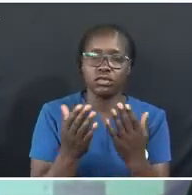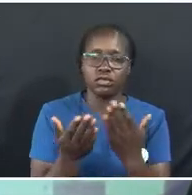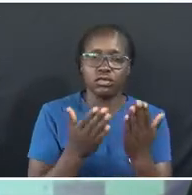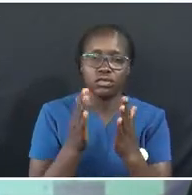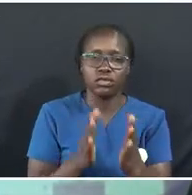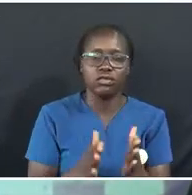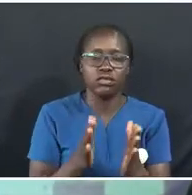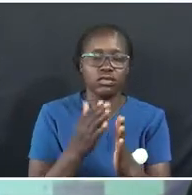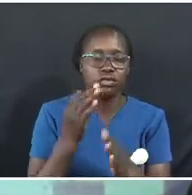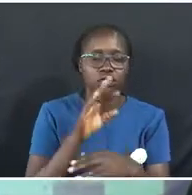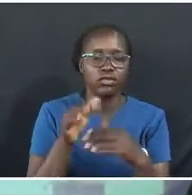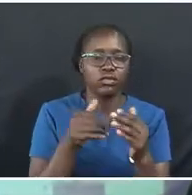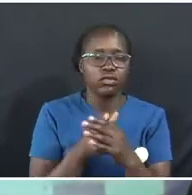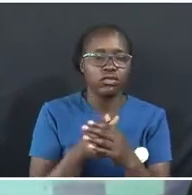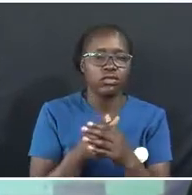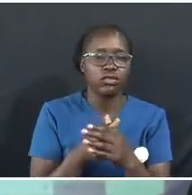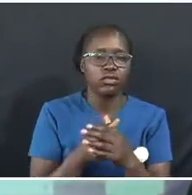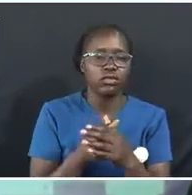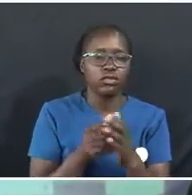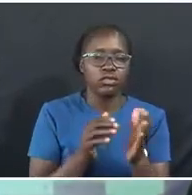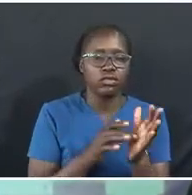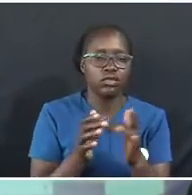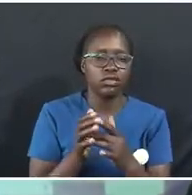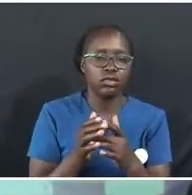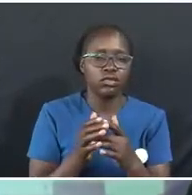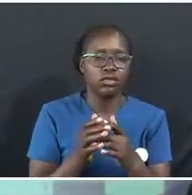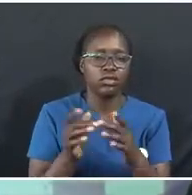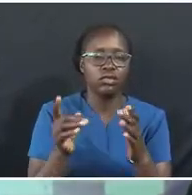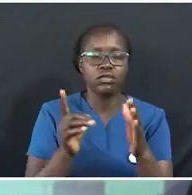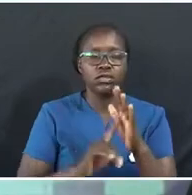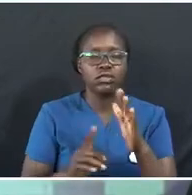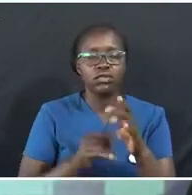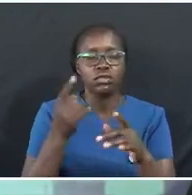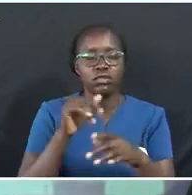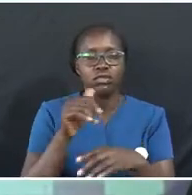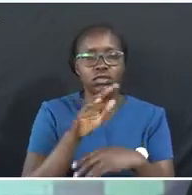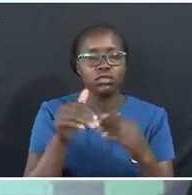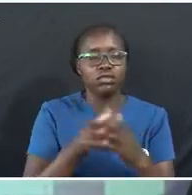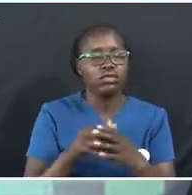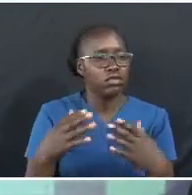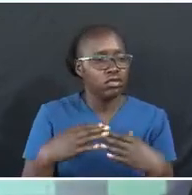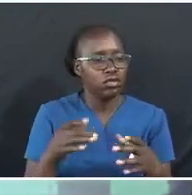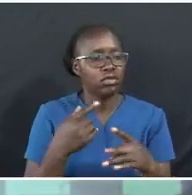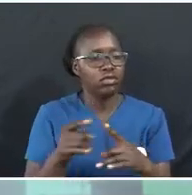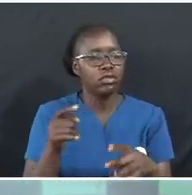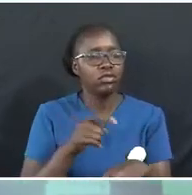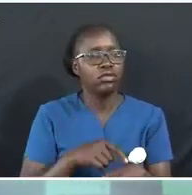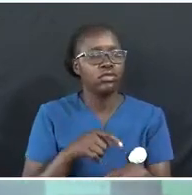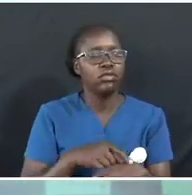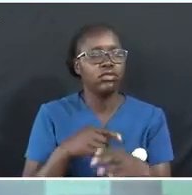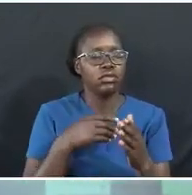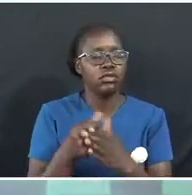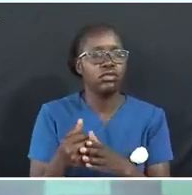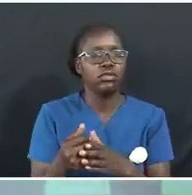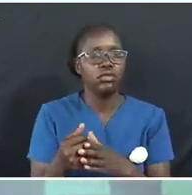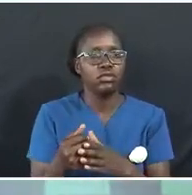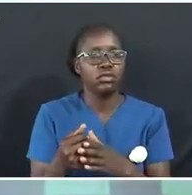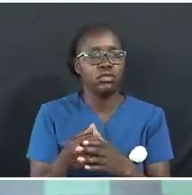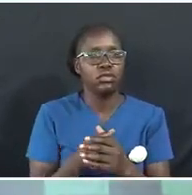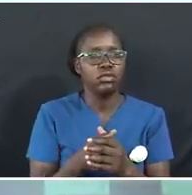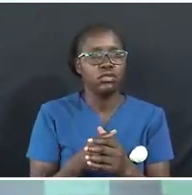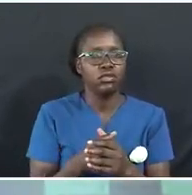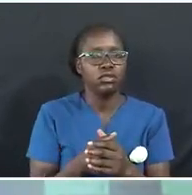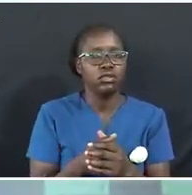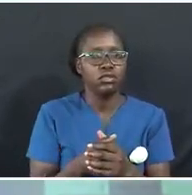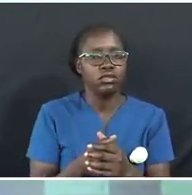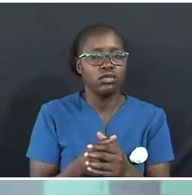personal experience with Jesus Christ through the ministry of the angel. But at times when he says, "I was shown," he was taken to heaven.